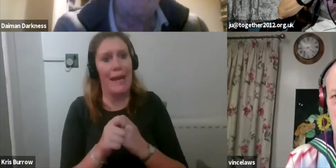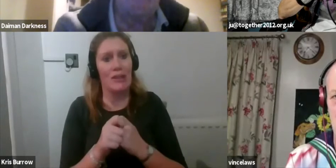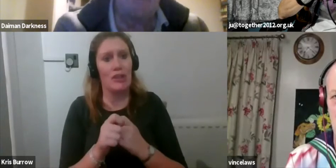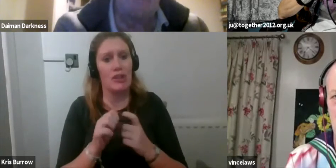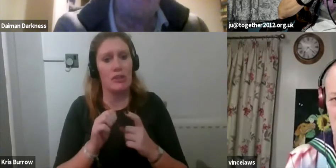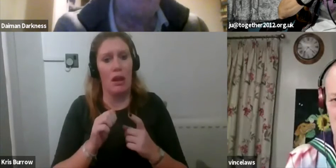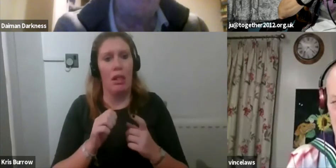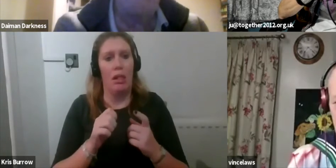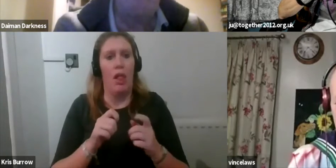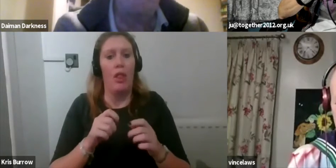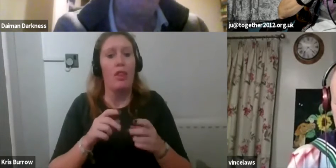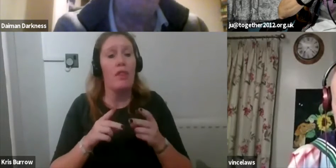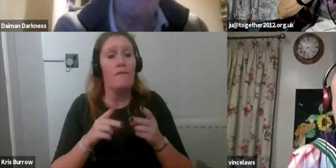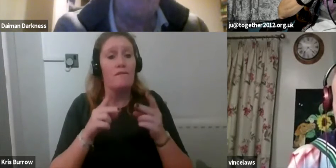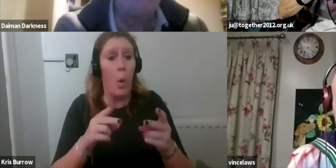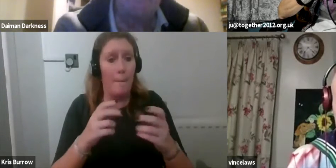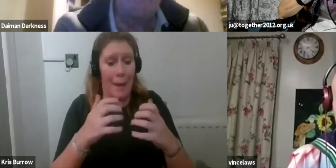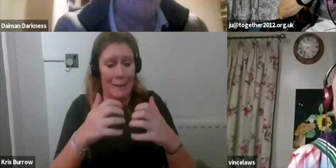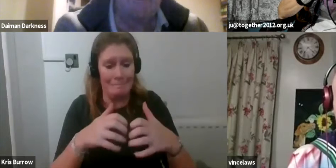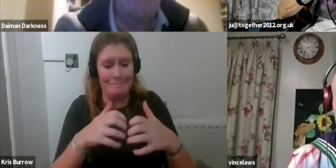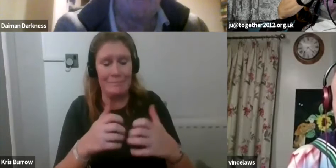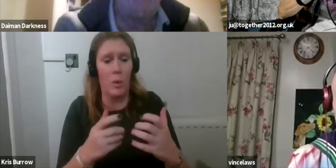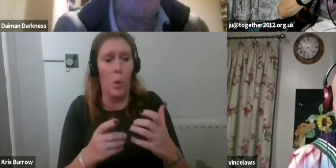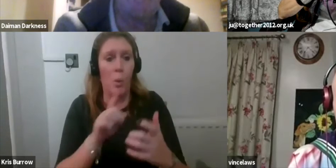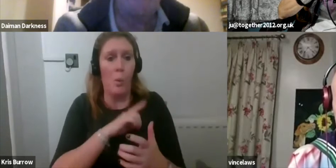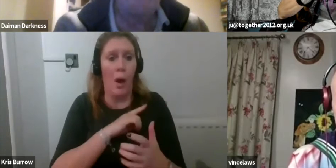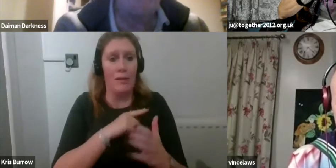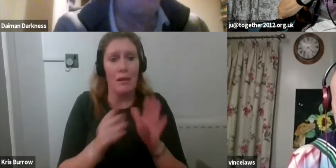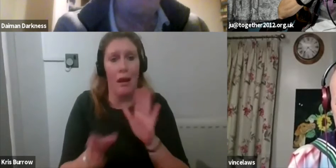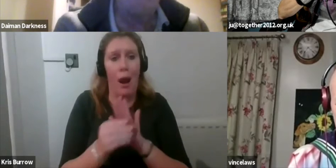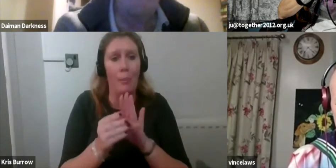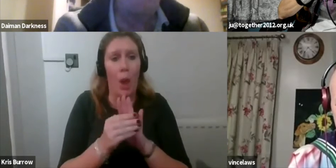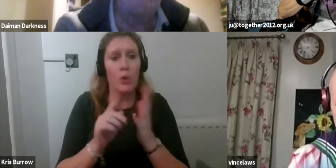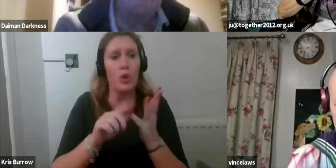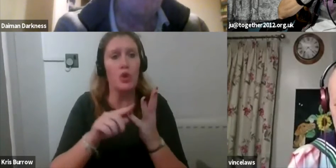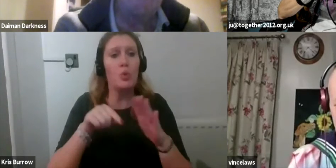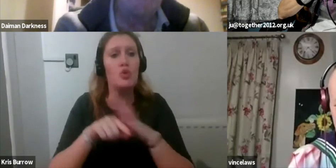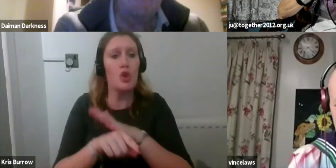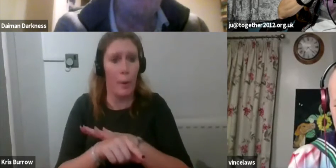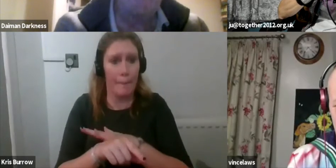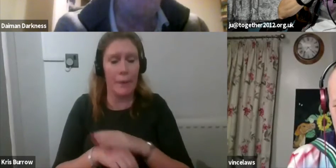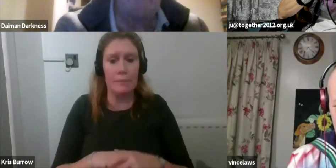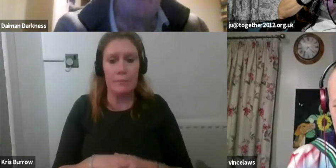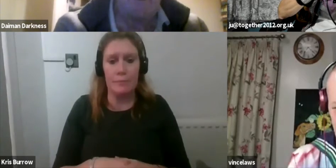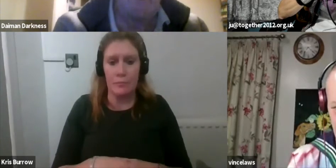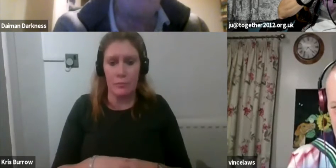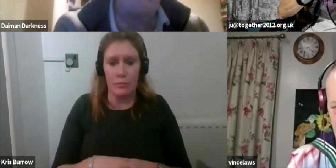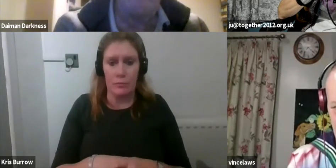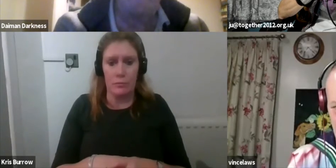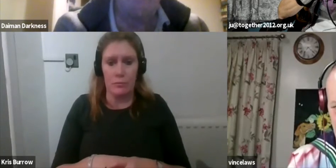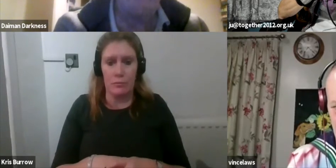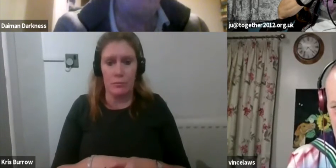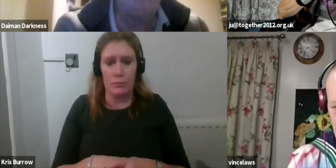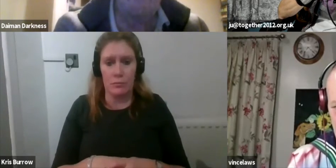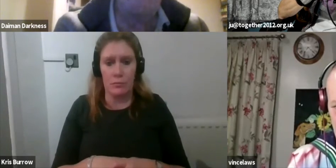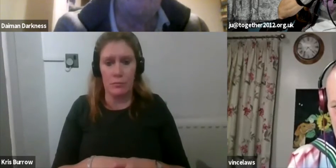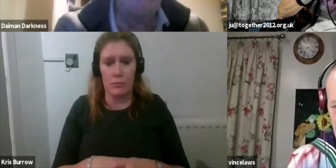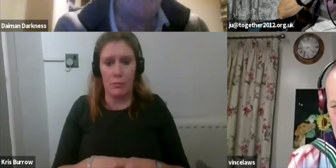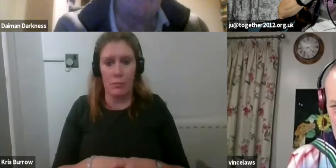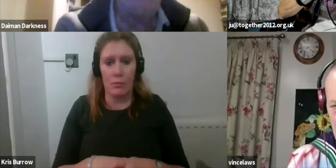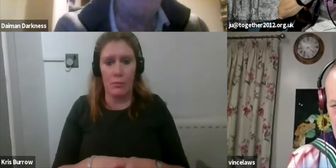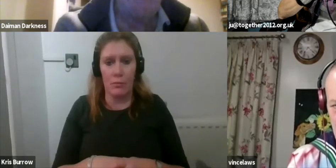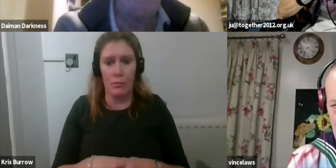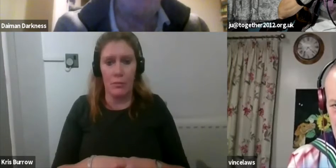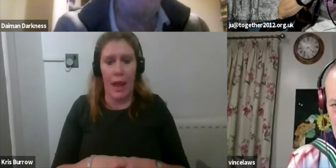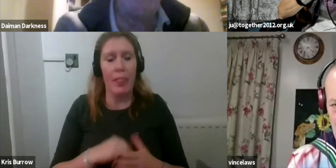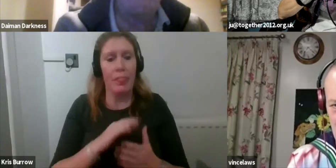filmed in November of last year, and we were able to get it into a format that we could put